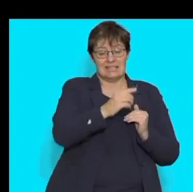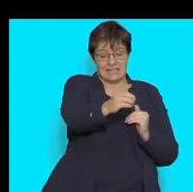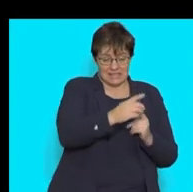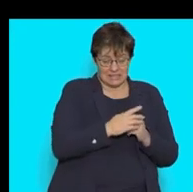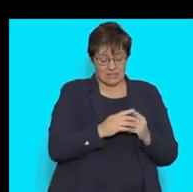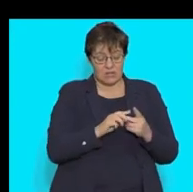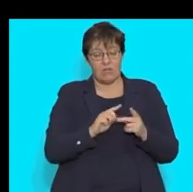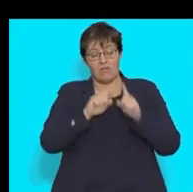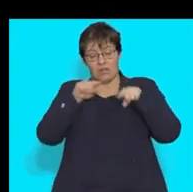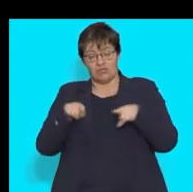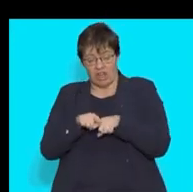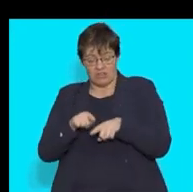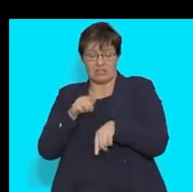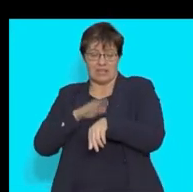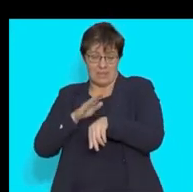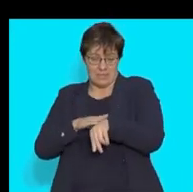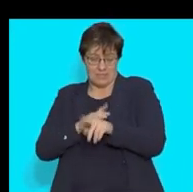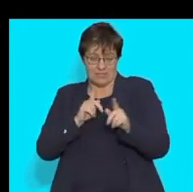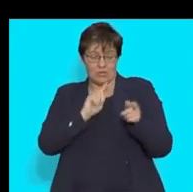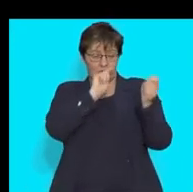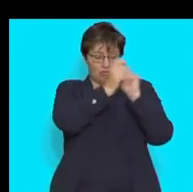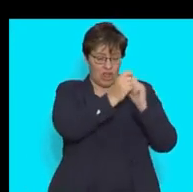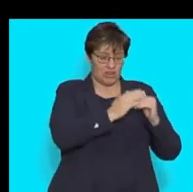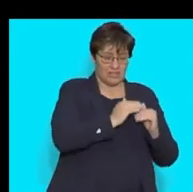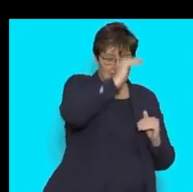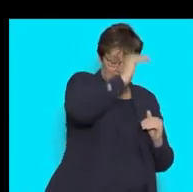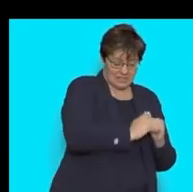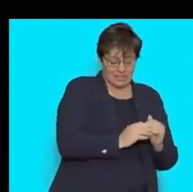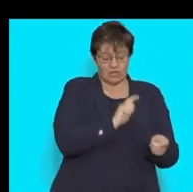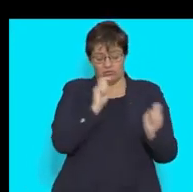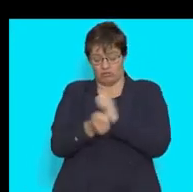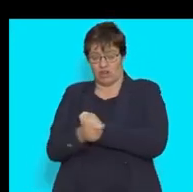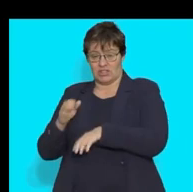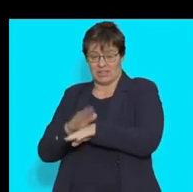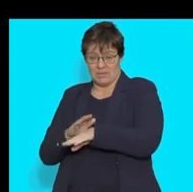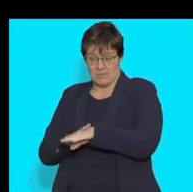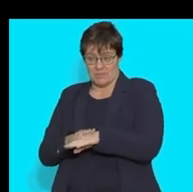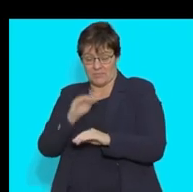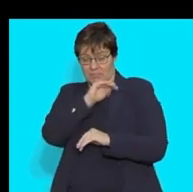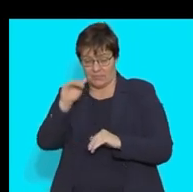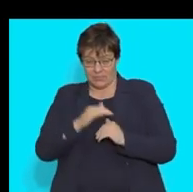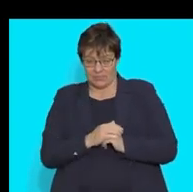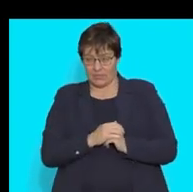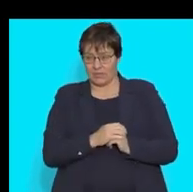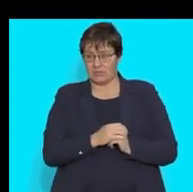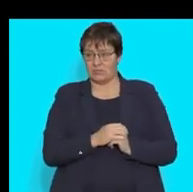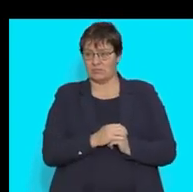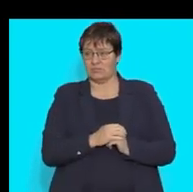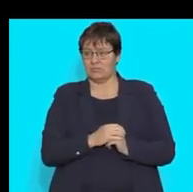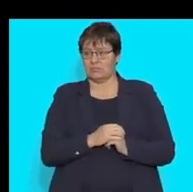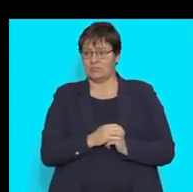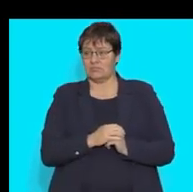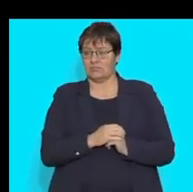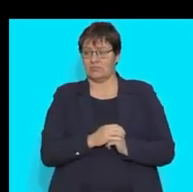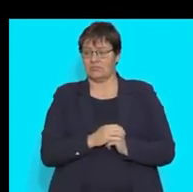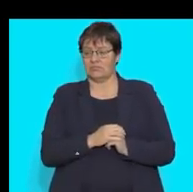change in time. And we're going to take this point here that we wrote up, which has now